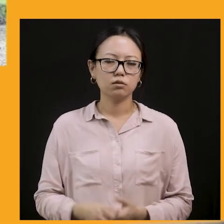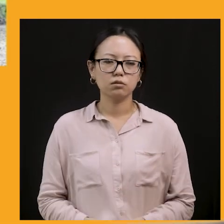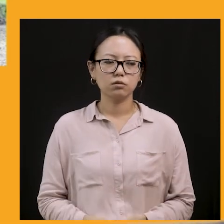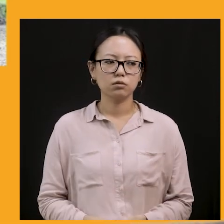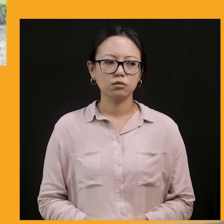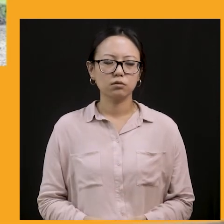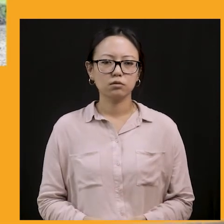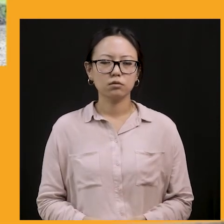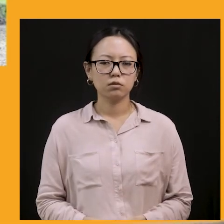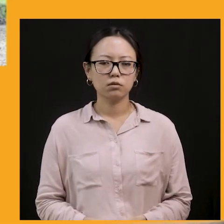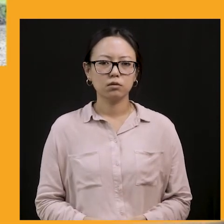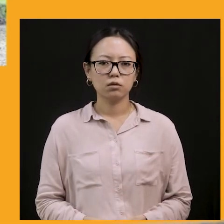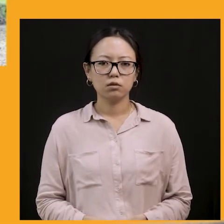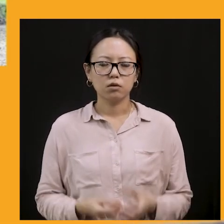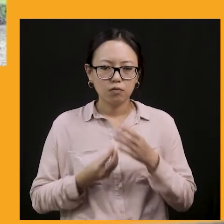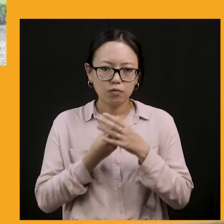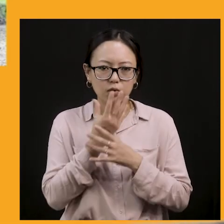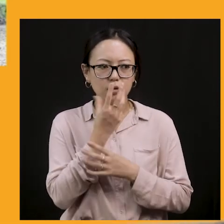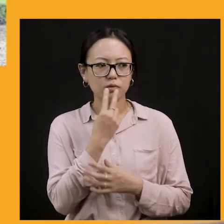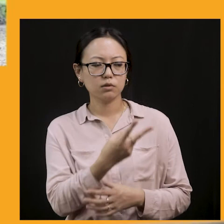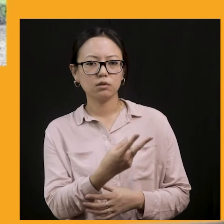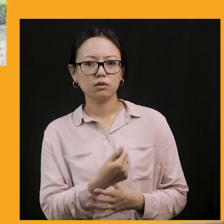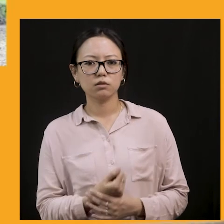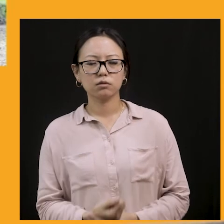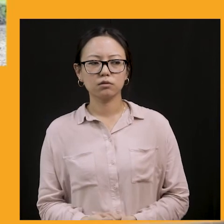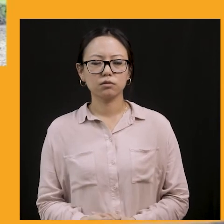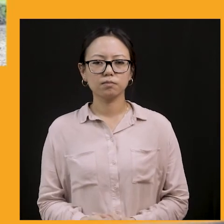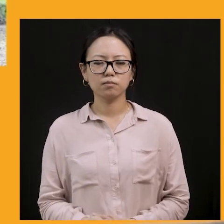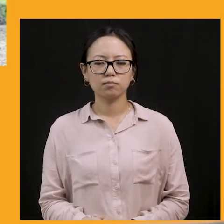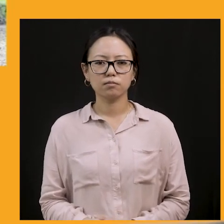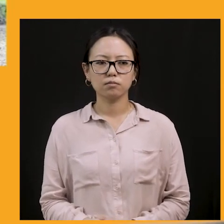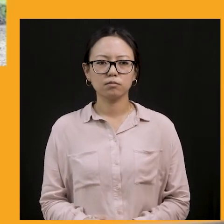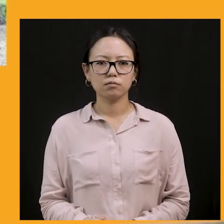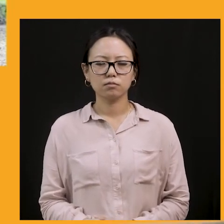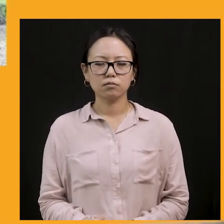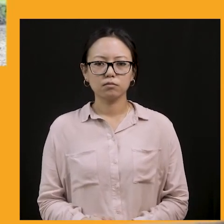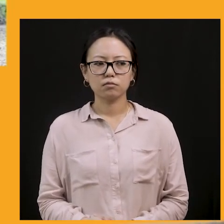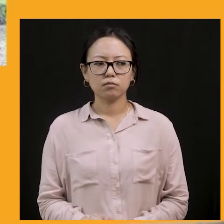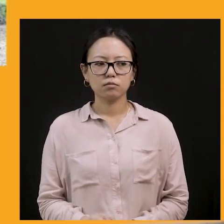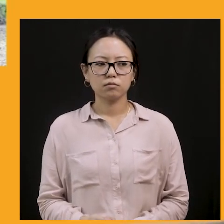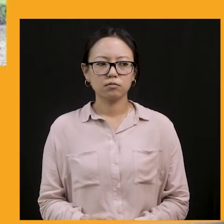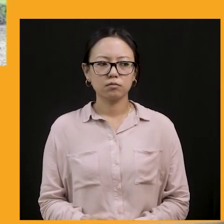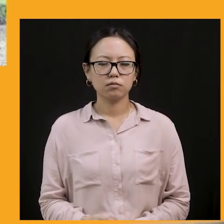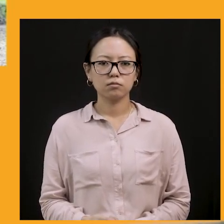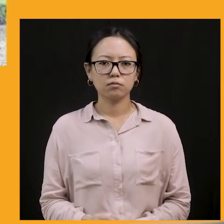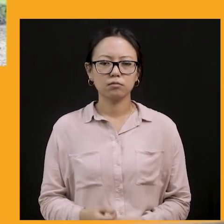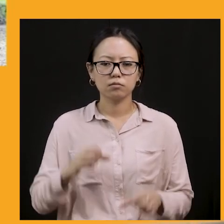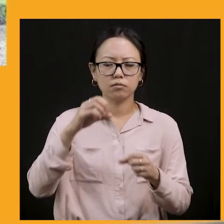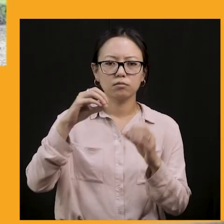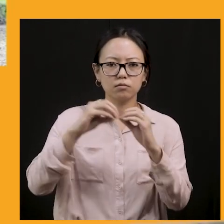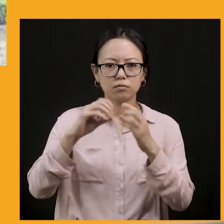students, do you see here a flower? Flower. Right? And we can see